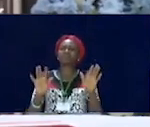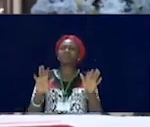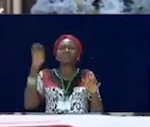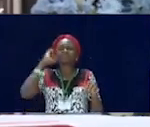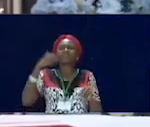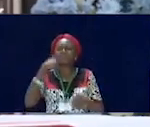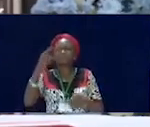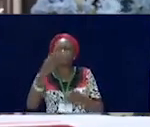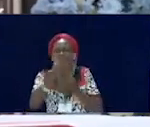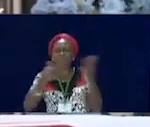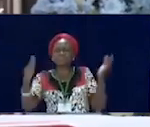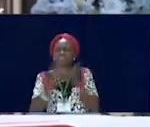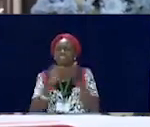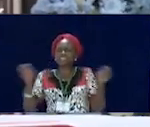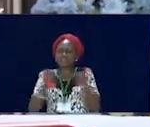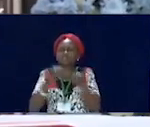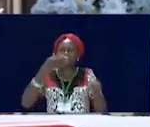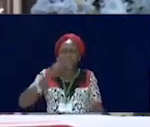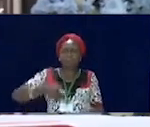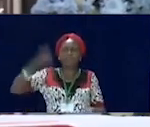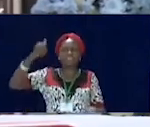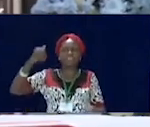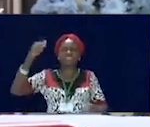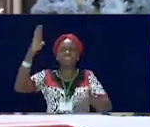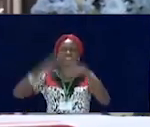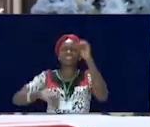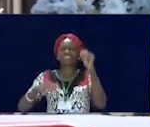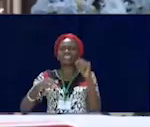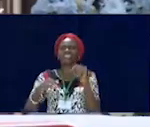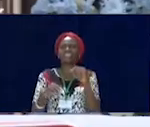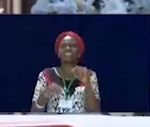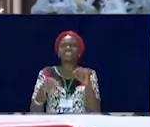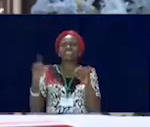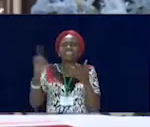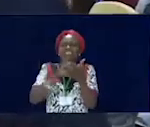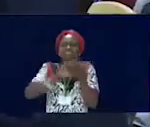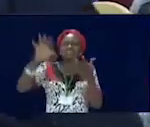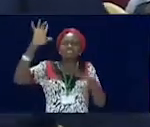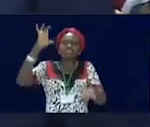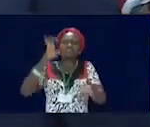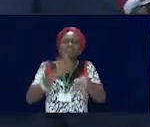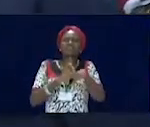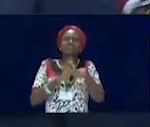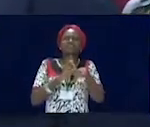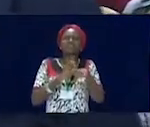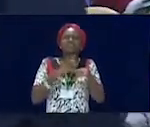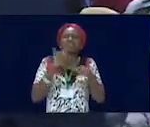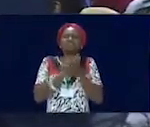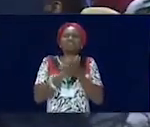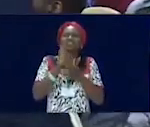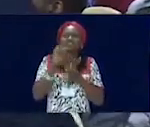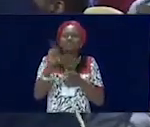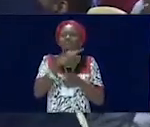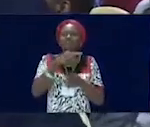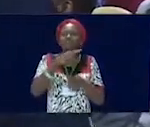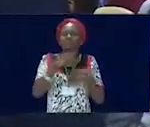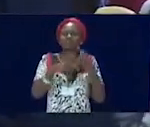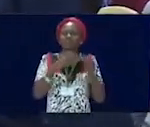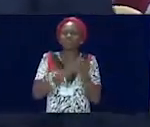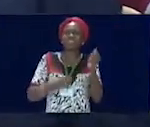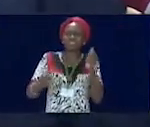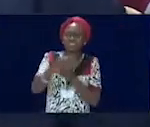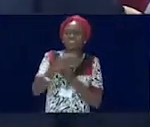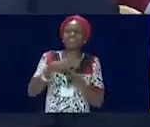you something that is even better than a divine touch. That you should go ahead